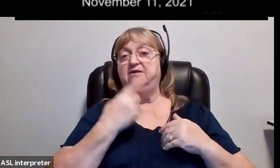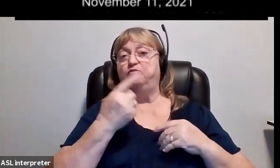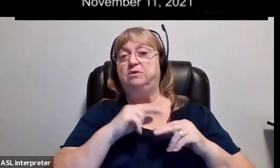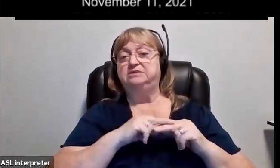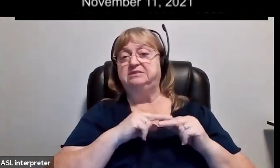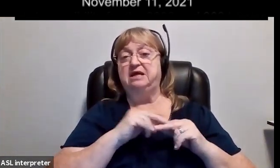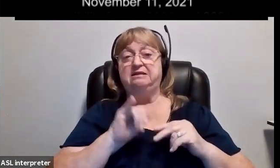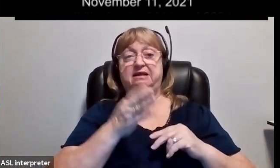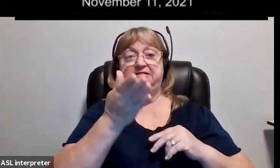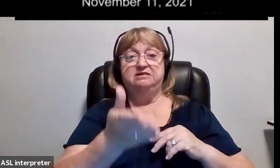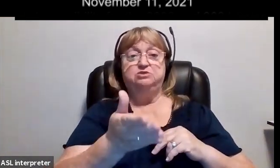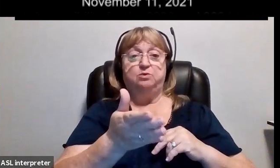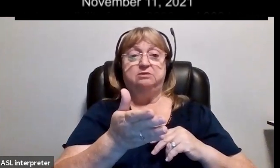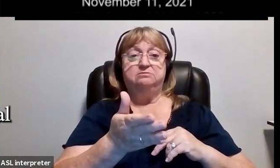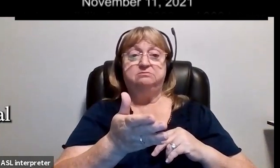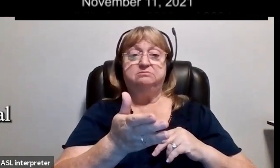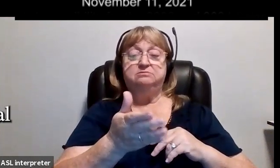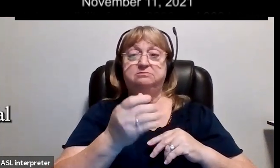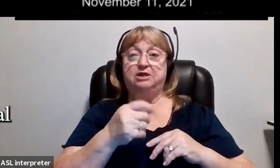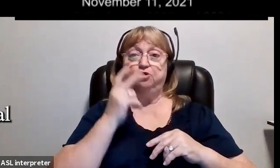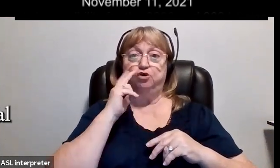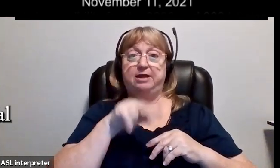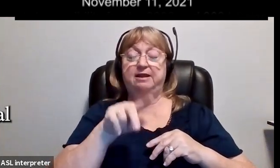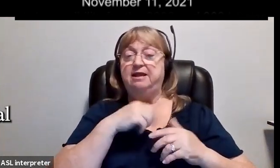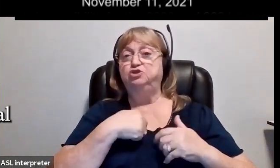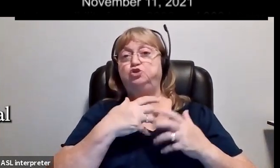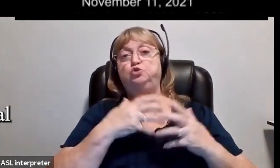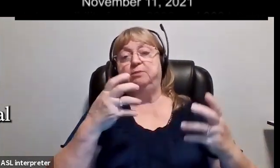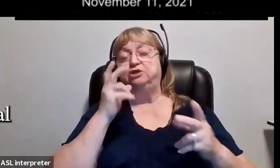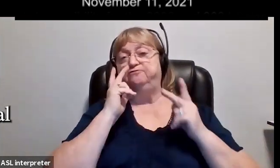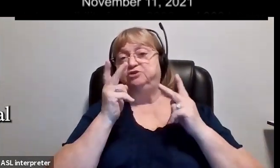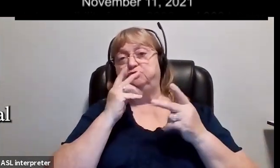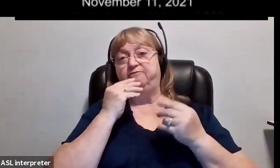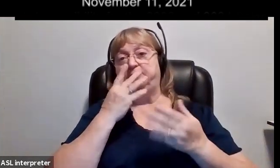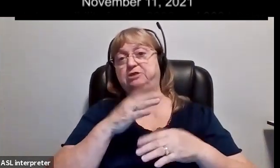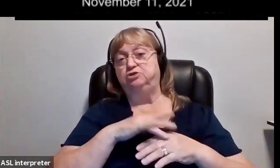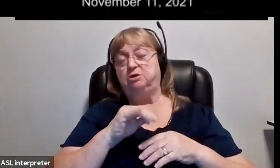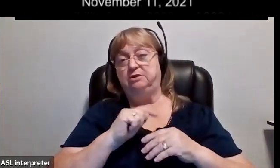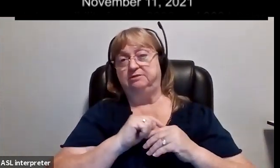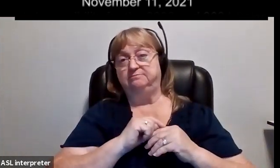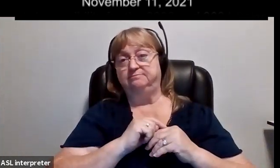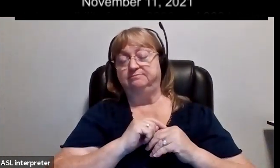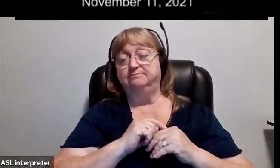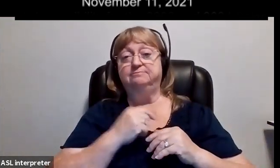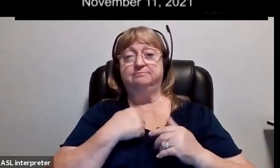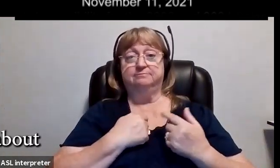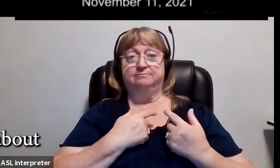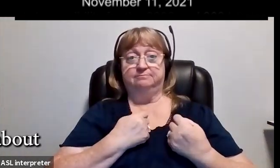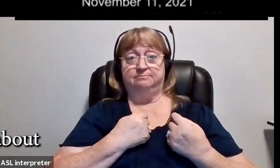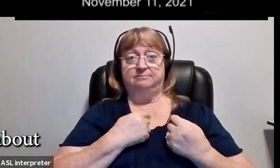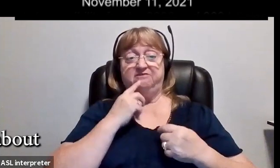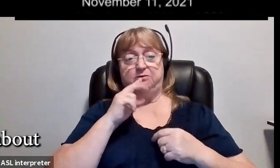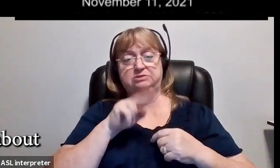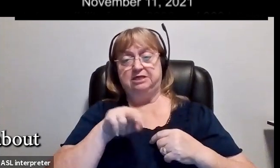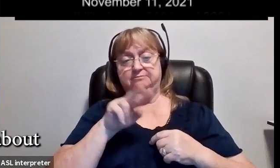like this one that you're looking at right now that has too much visual information on it. So what I would do if I was scanning through and I